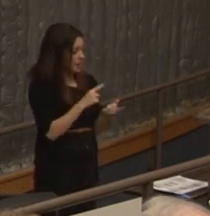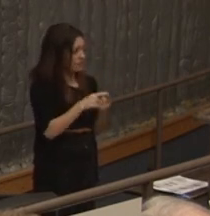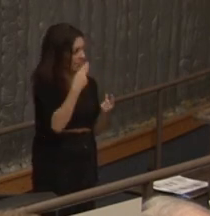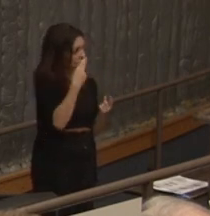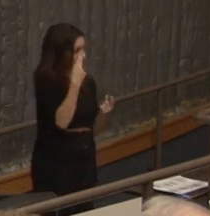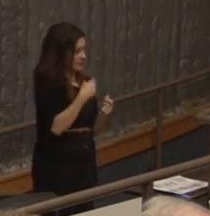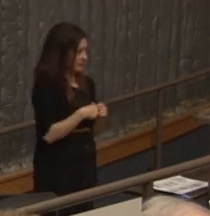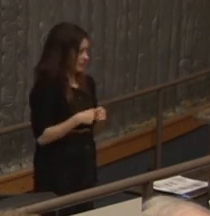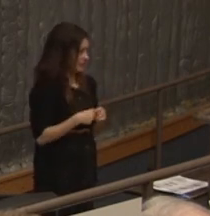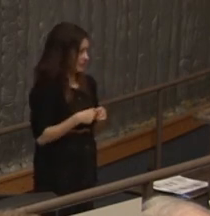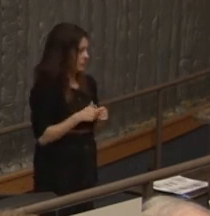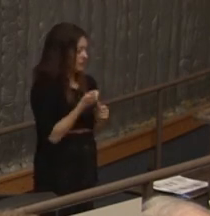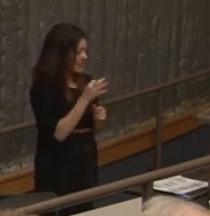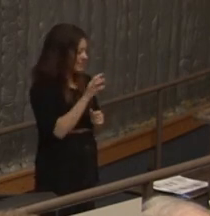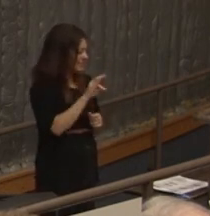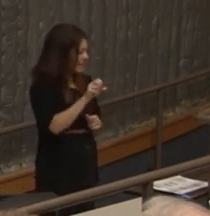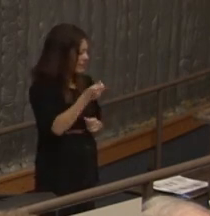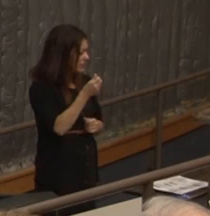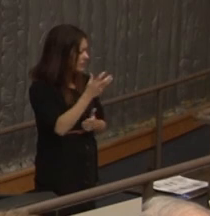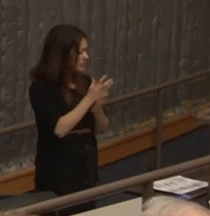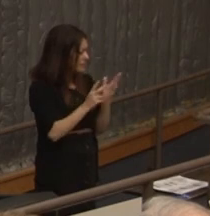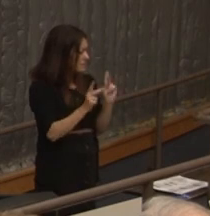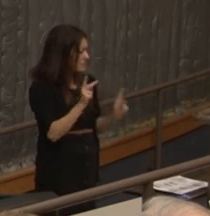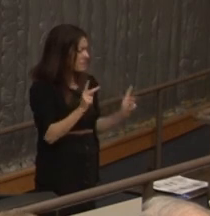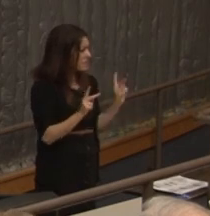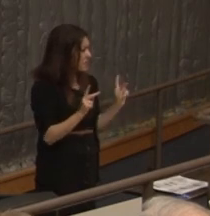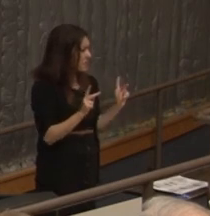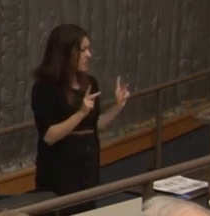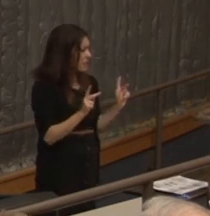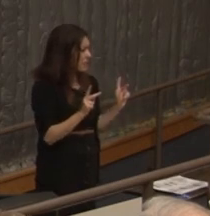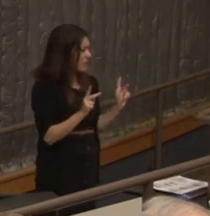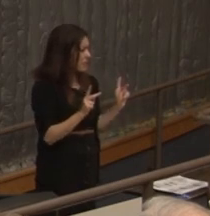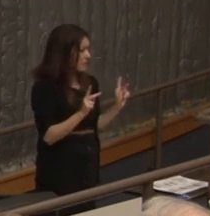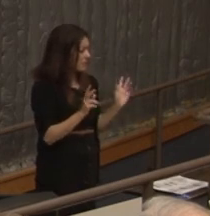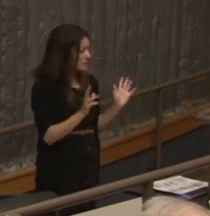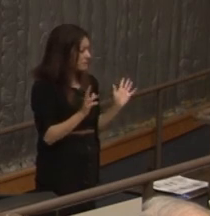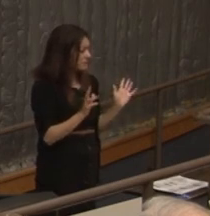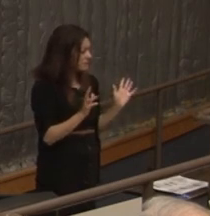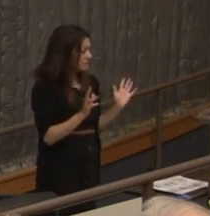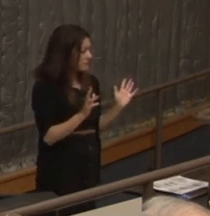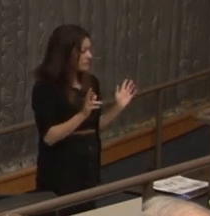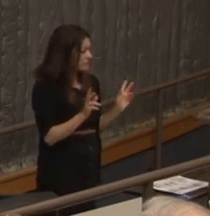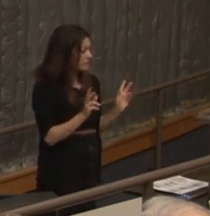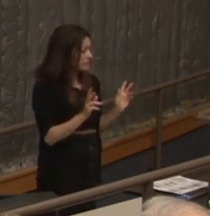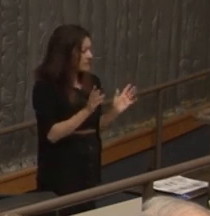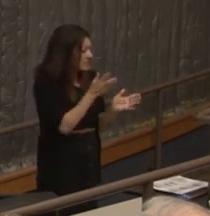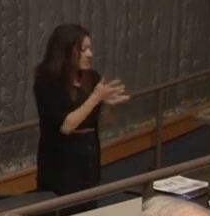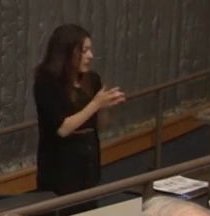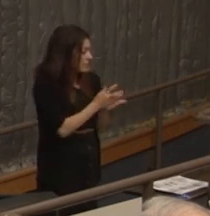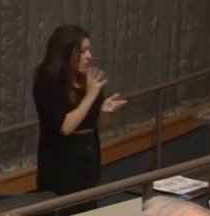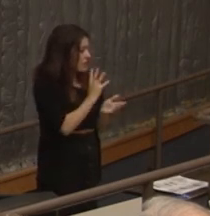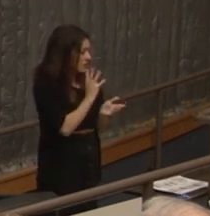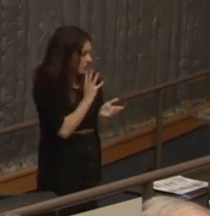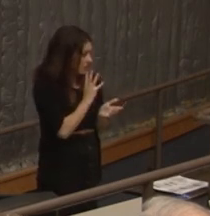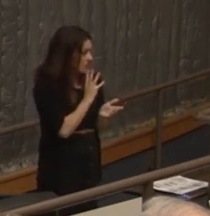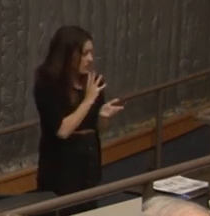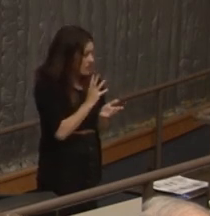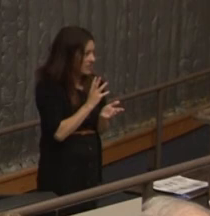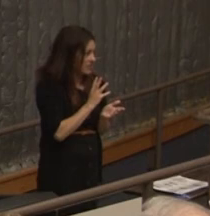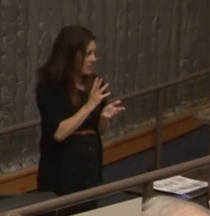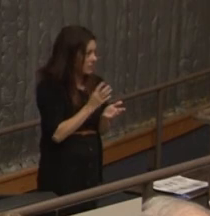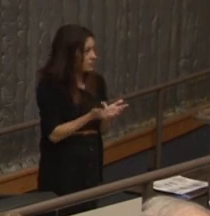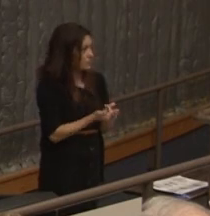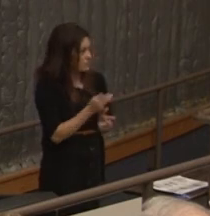history. By 70s, some of those people went away, as the Holocaust deniers mentioned, they are dying out, and